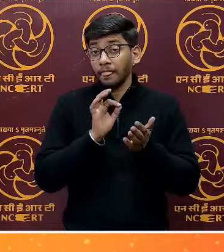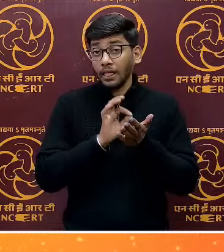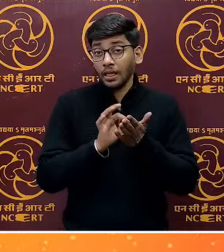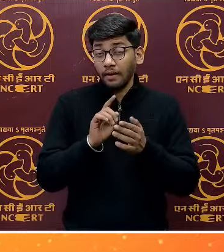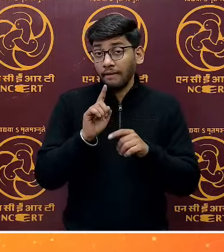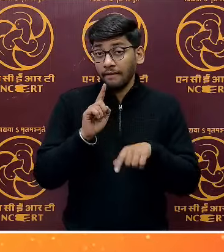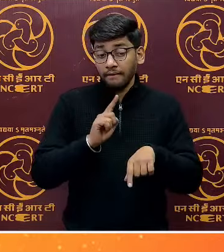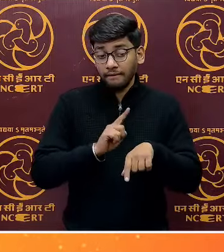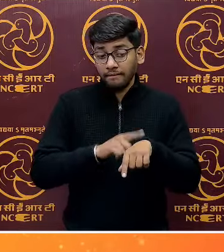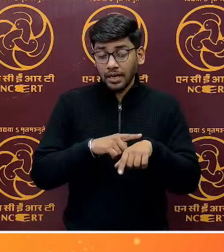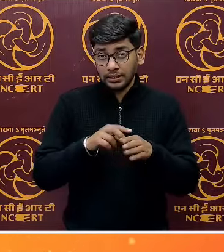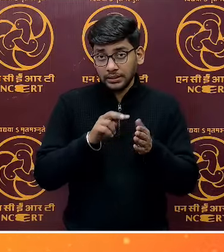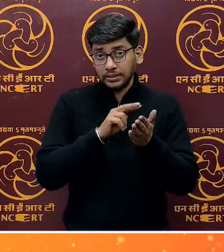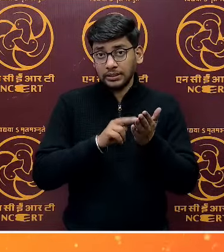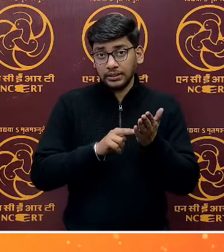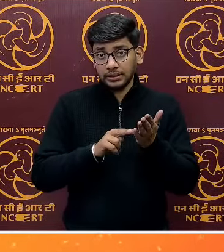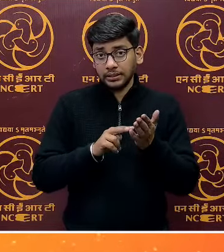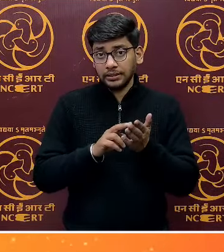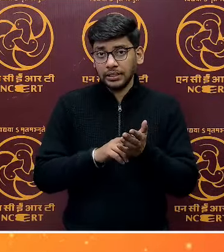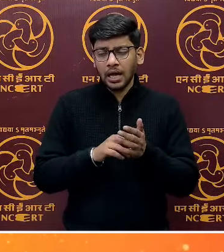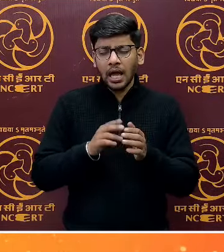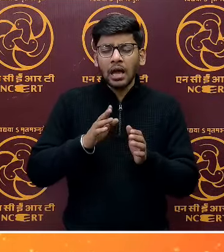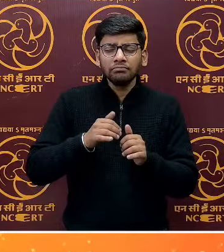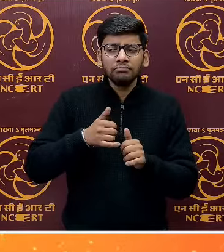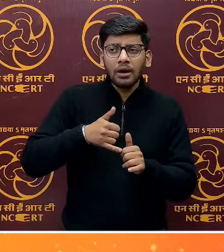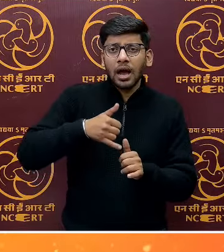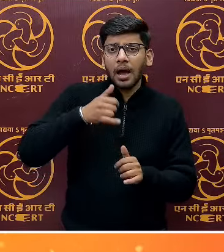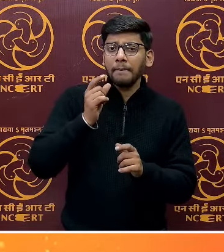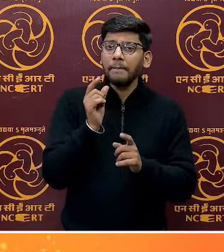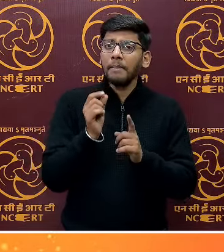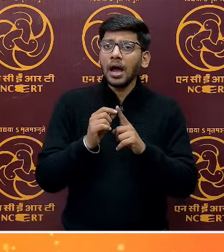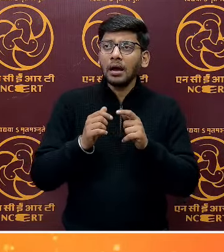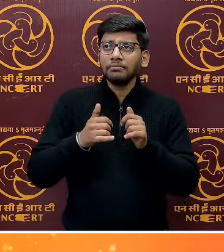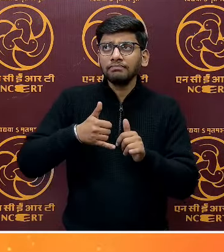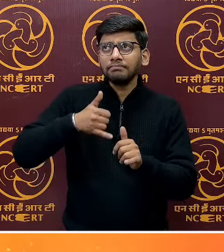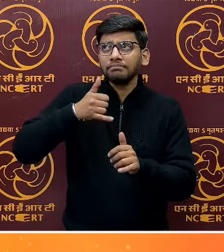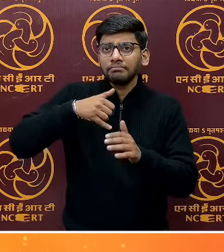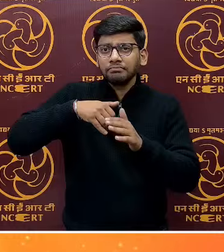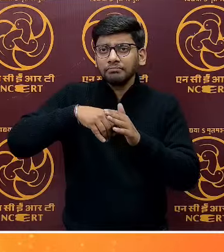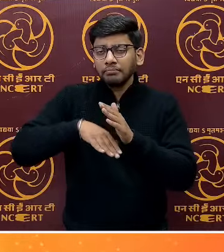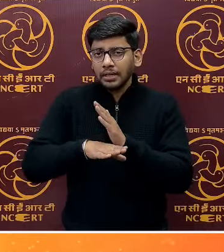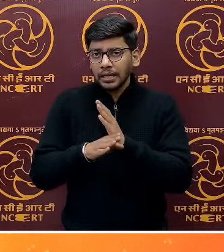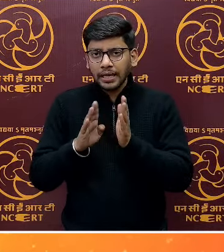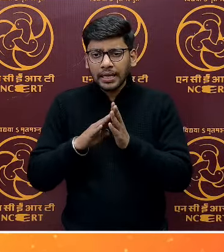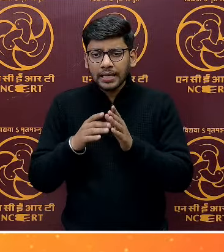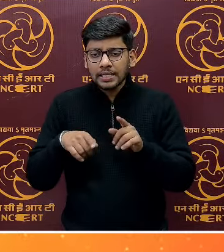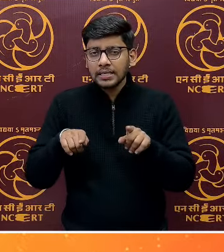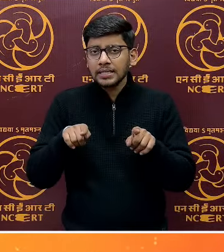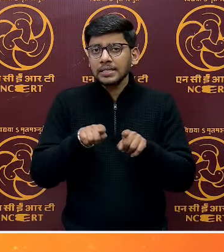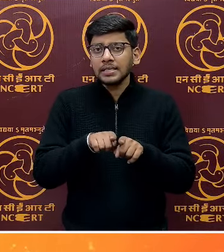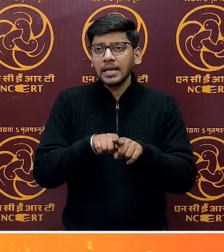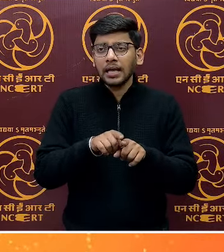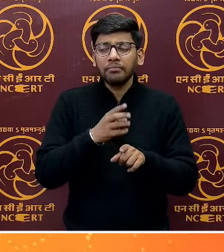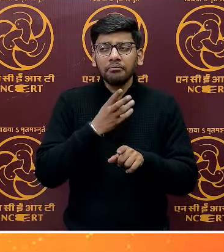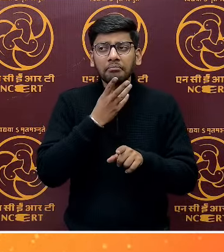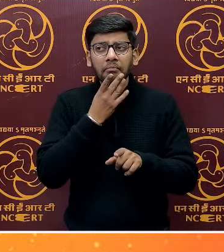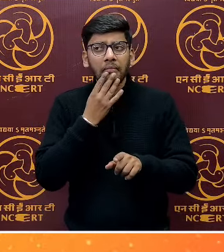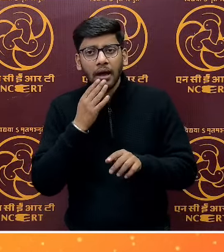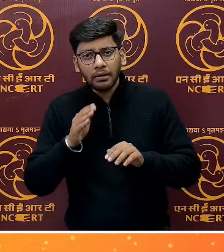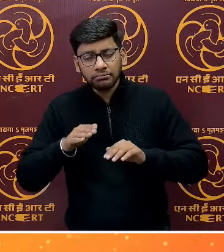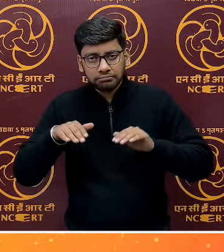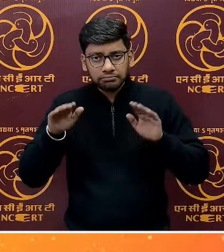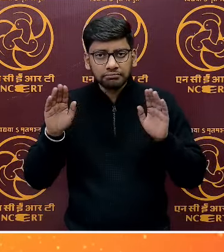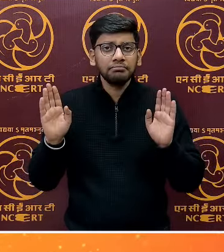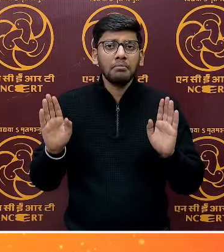first. Up in the air, see the kites fly like colored birds in the wind-whipped